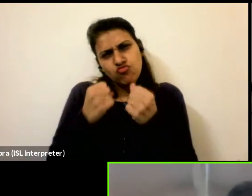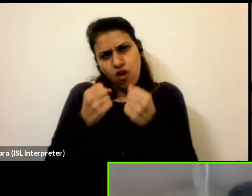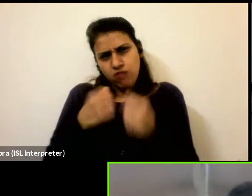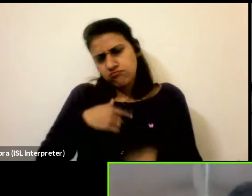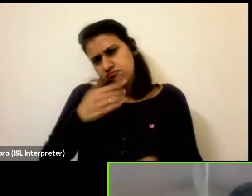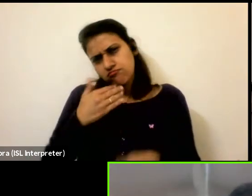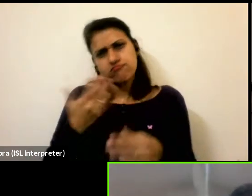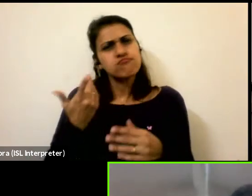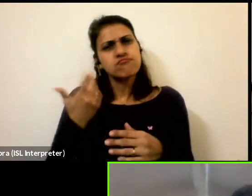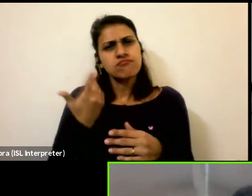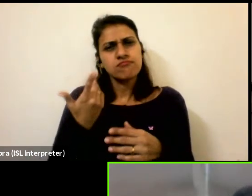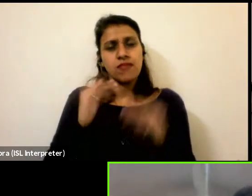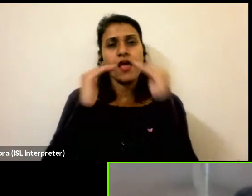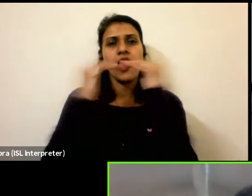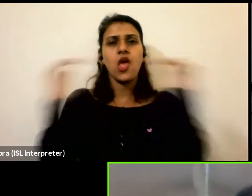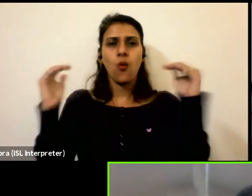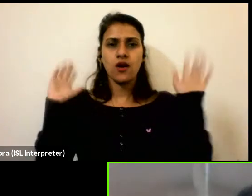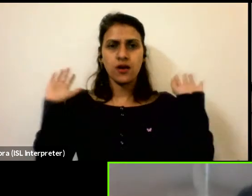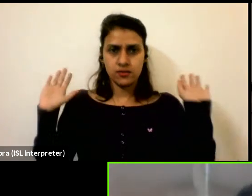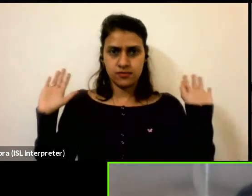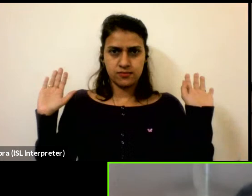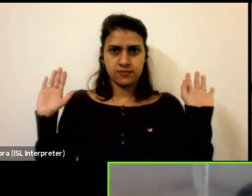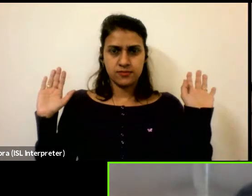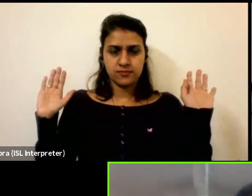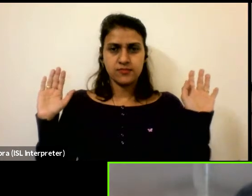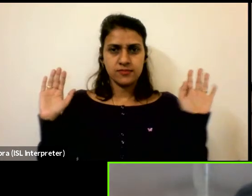equality. And there is a separate,